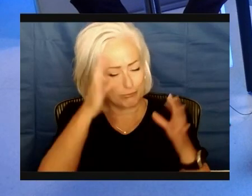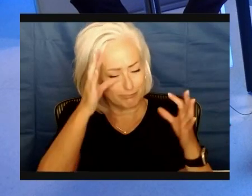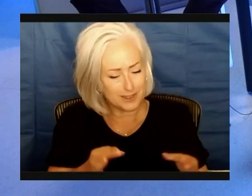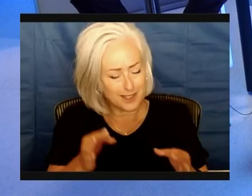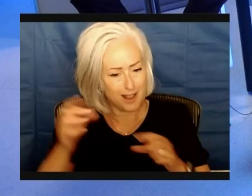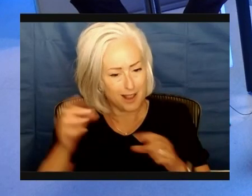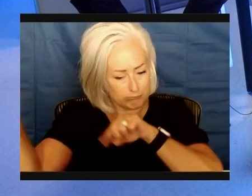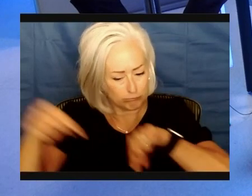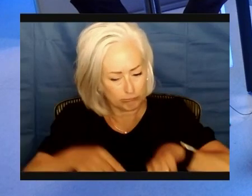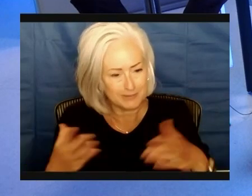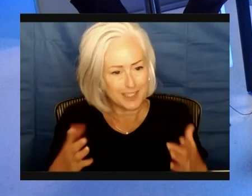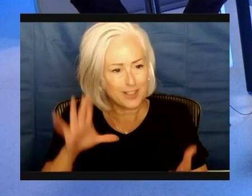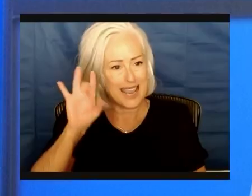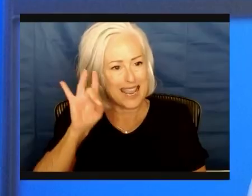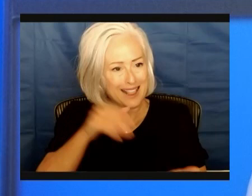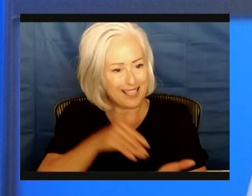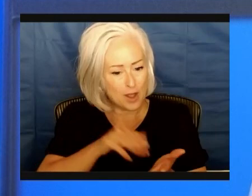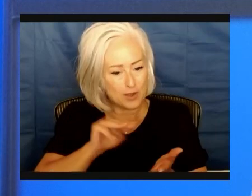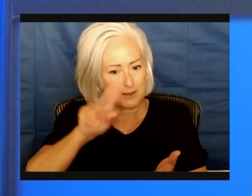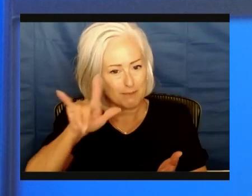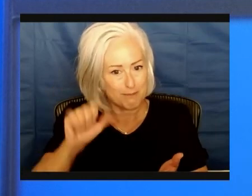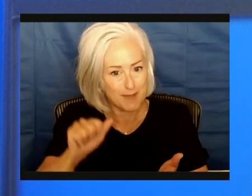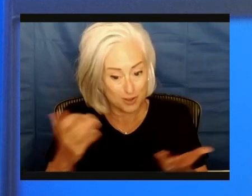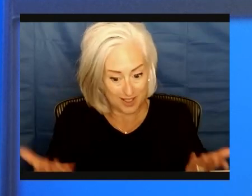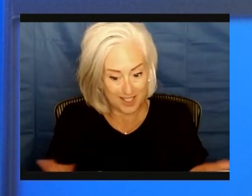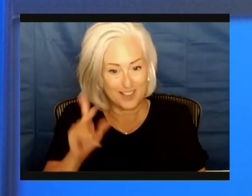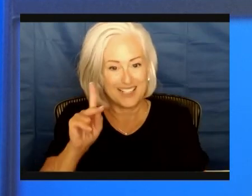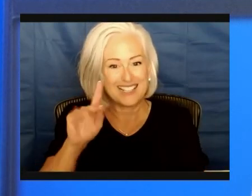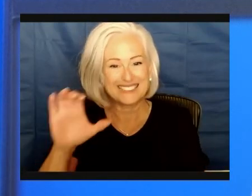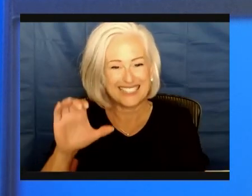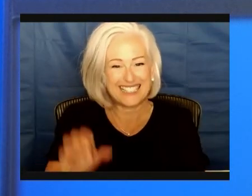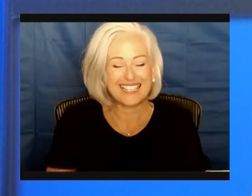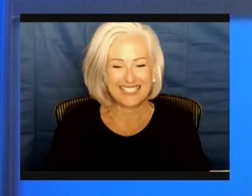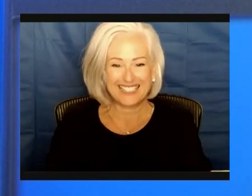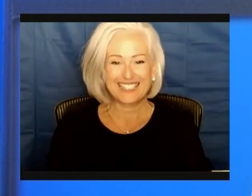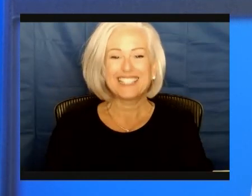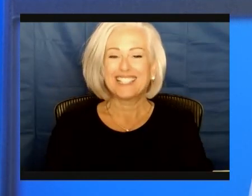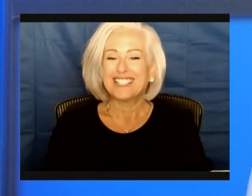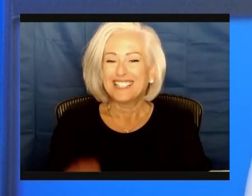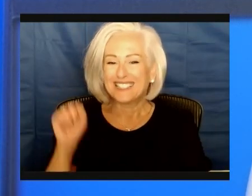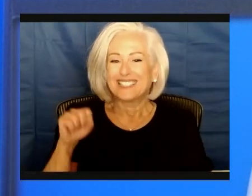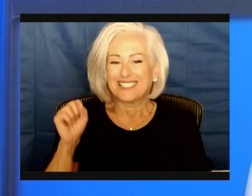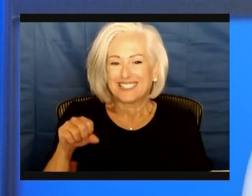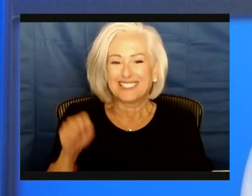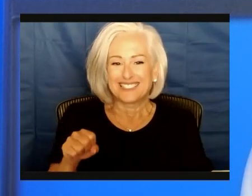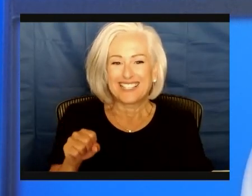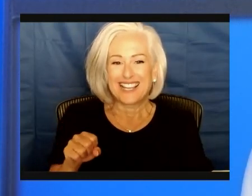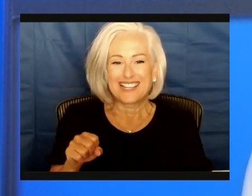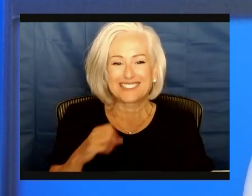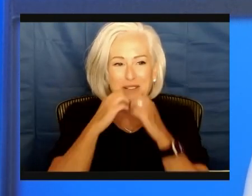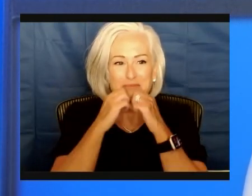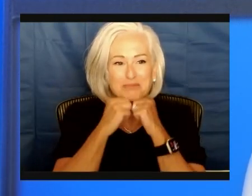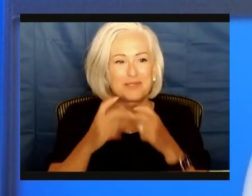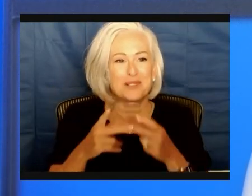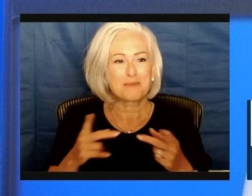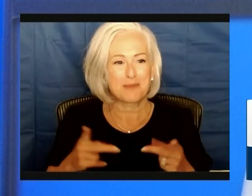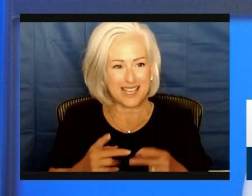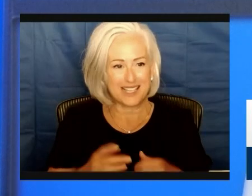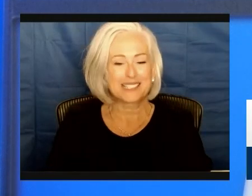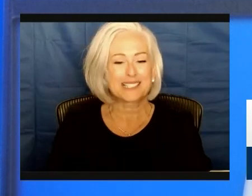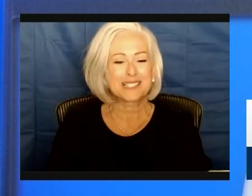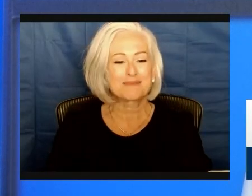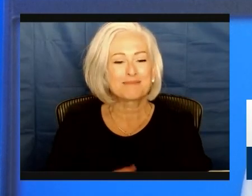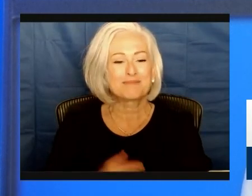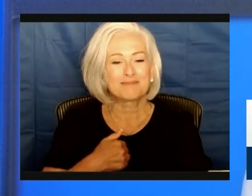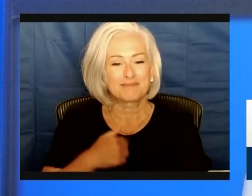Kansas, of all places? Which, by the way, is a great place. Yes, it's a great place. So I came